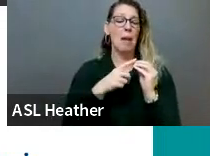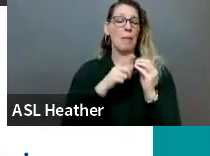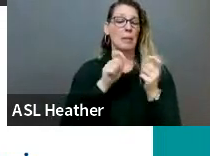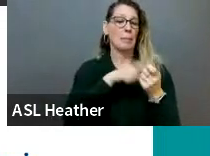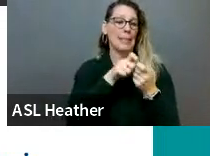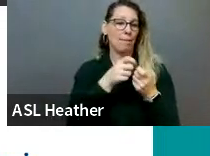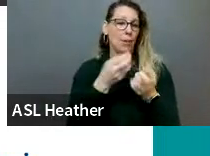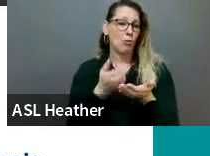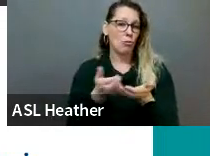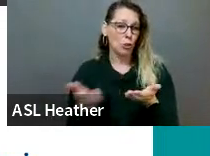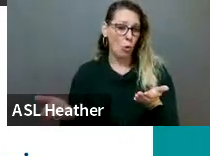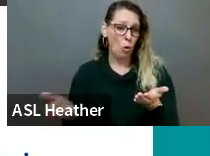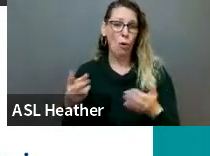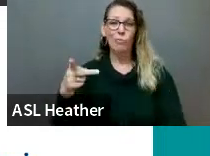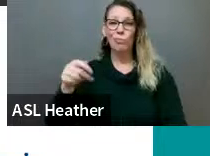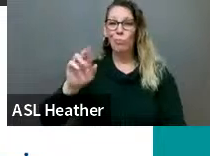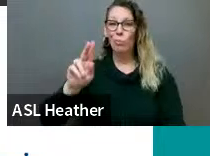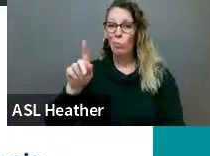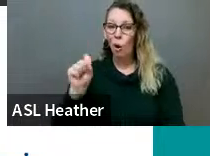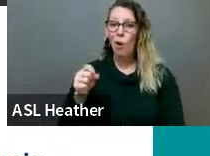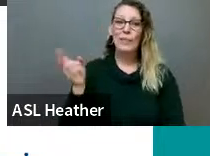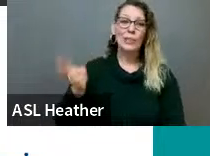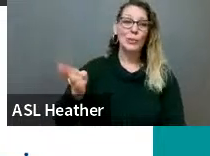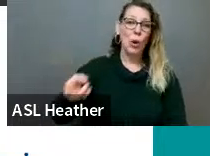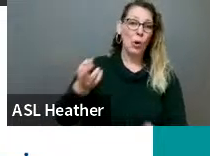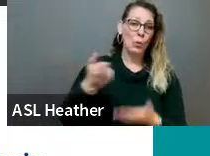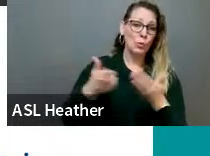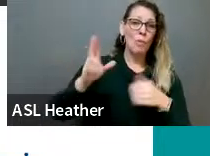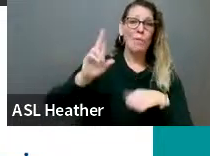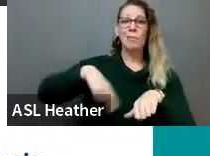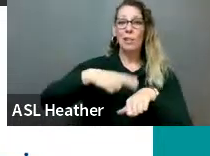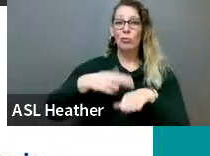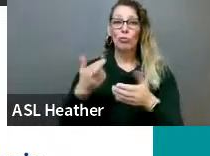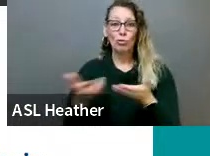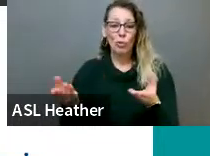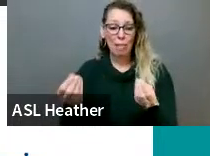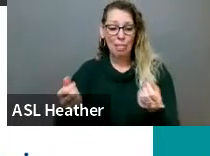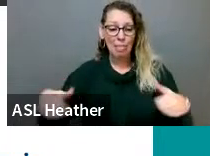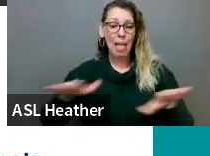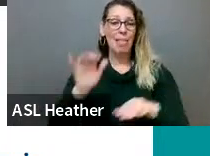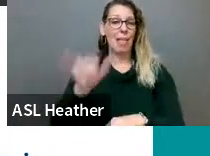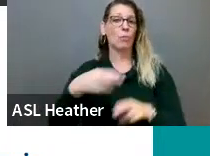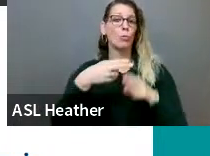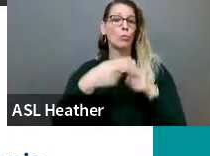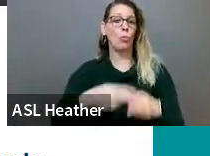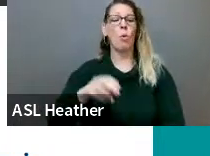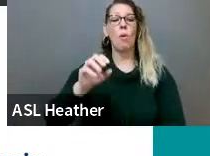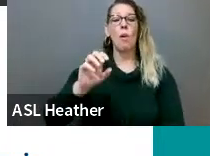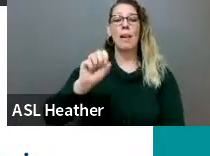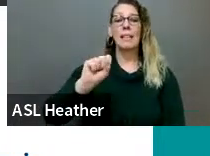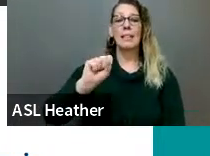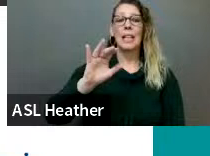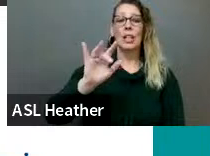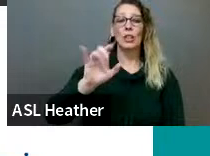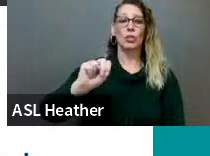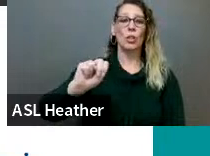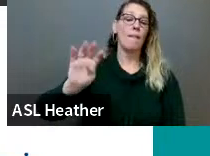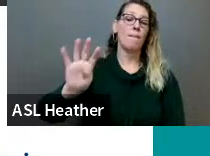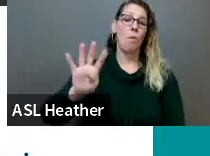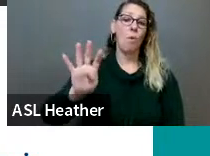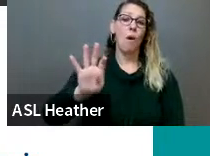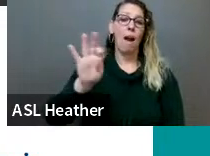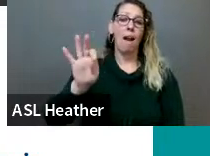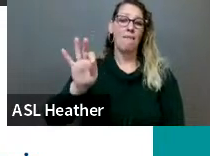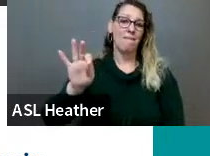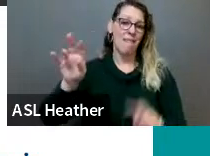resources, parks, historic resources, natural resource lands. That's called Section 4F evaluation, and